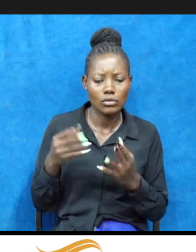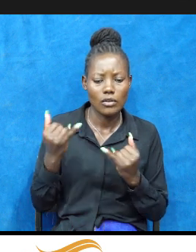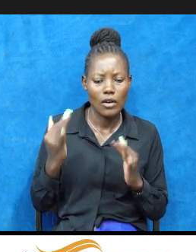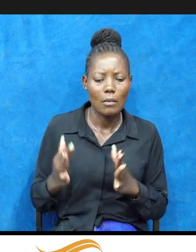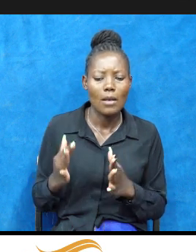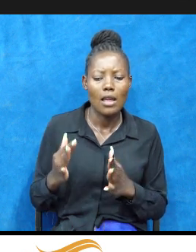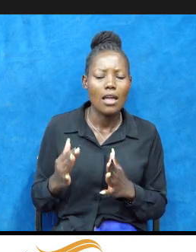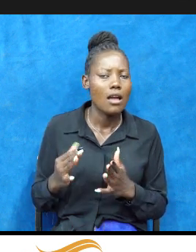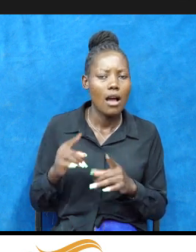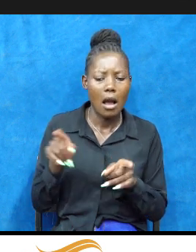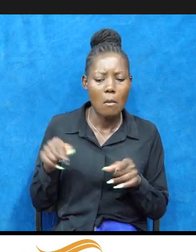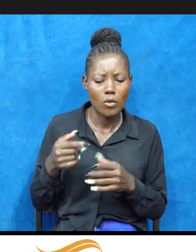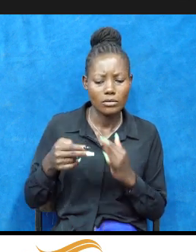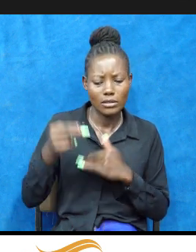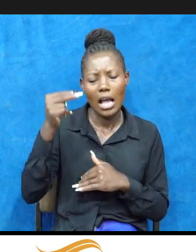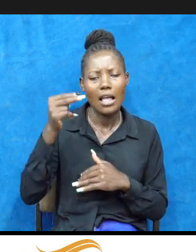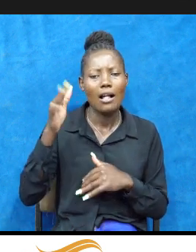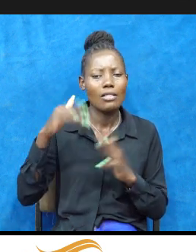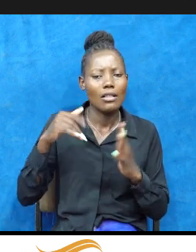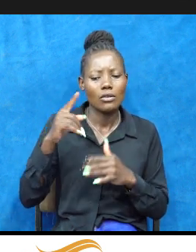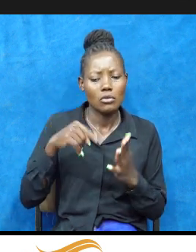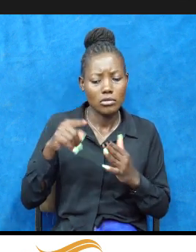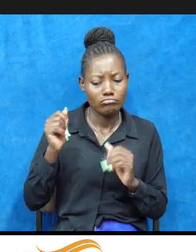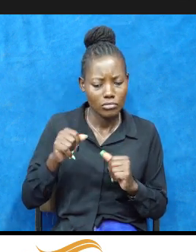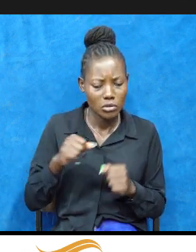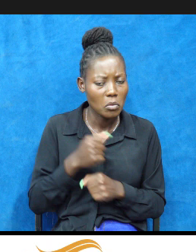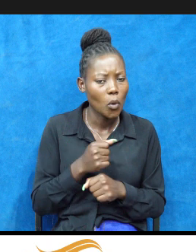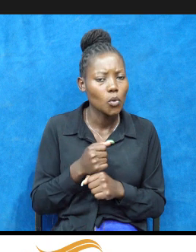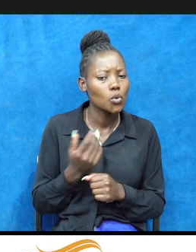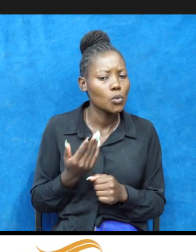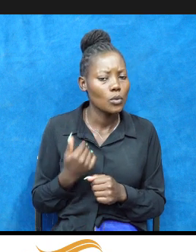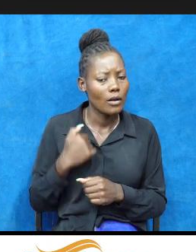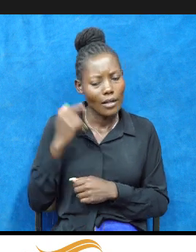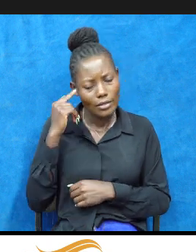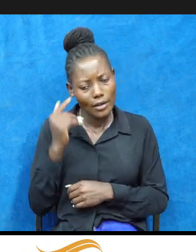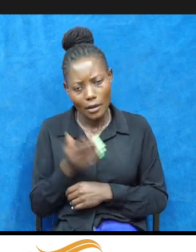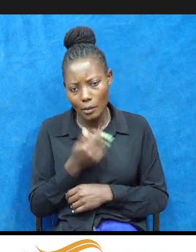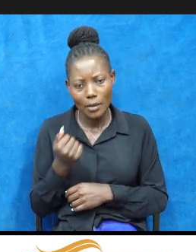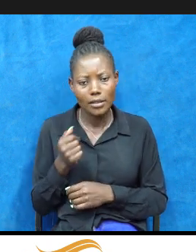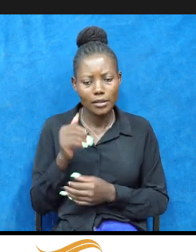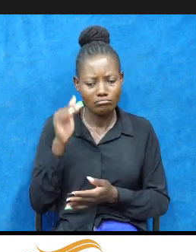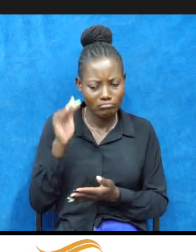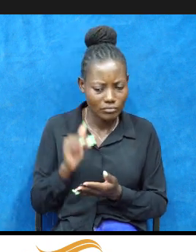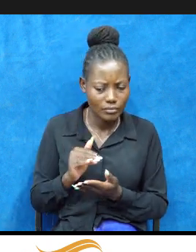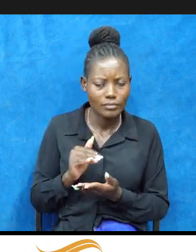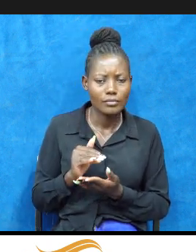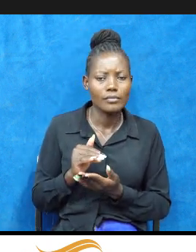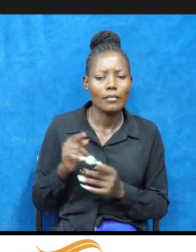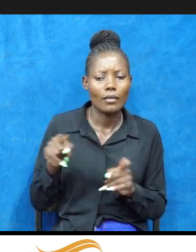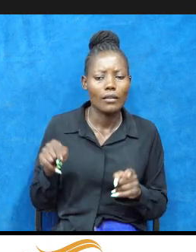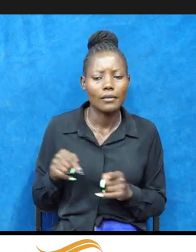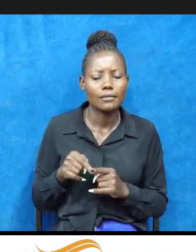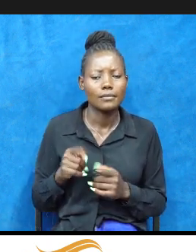a box higher than they can really do with good form. And same thing with the hurdles. I think you're better off lowering the hurdle height or the box